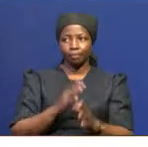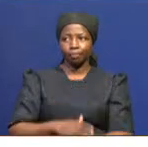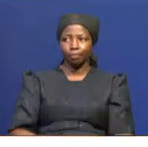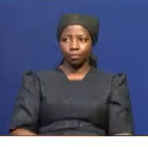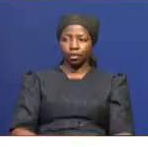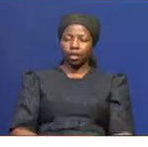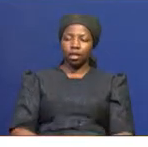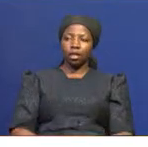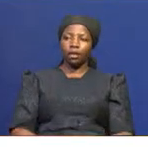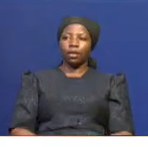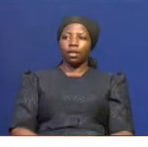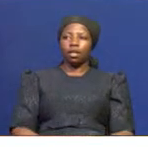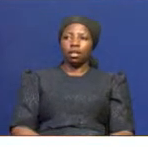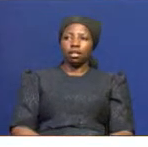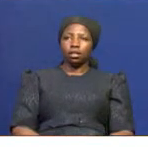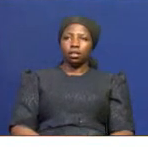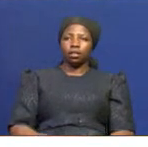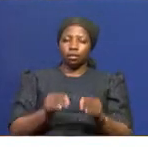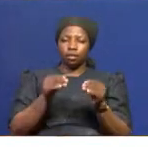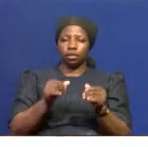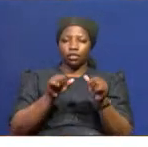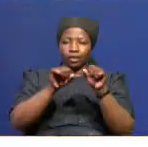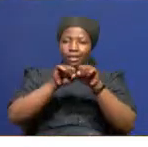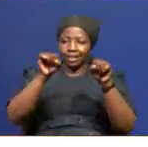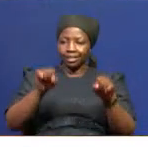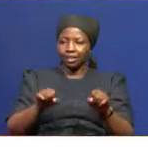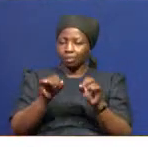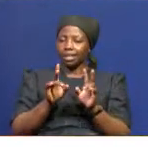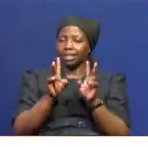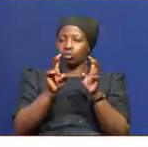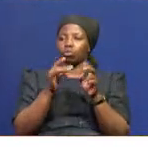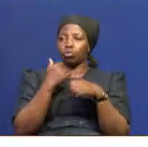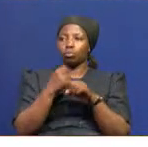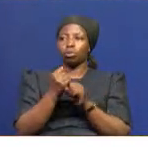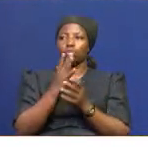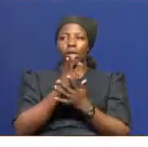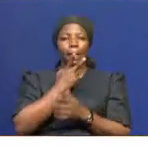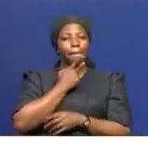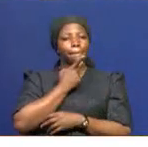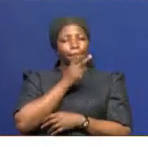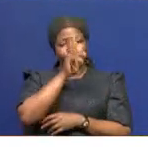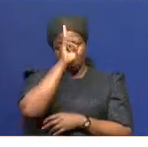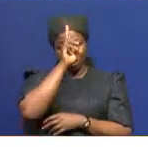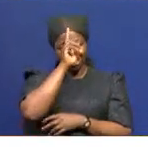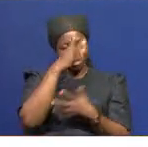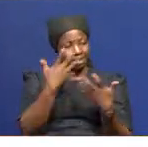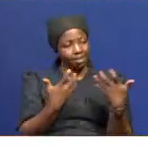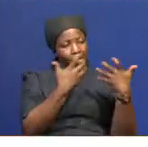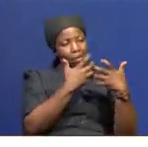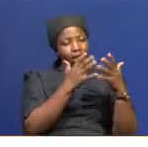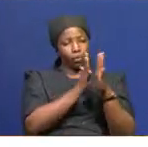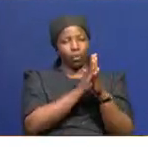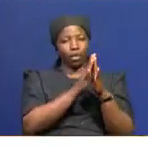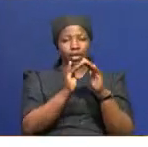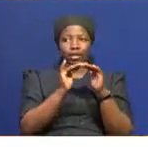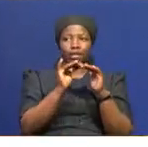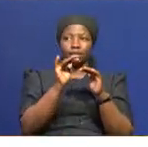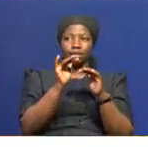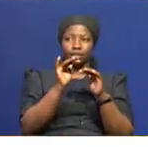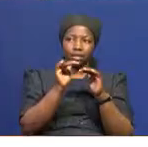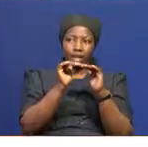systemic issues, ensuring that police aligns with our democratic principles and constitutional